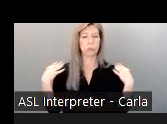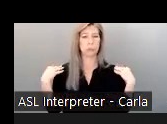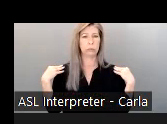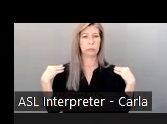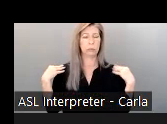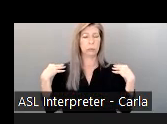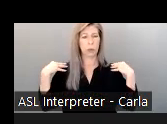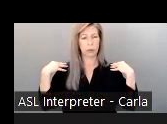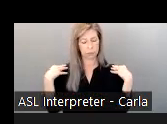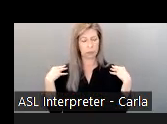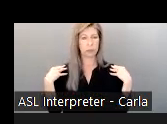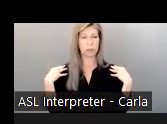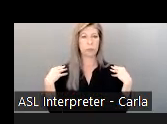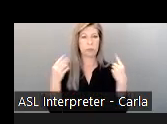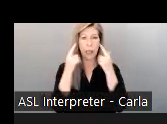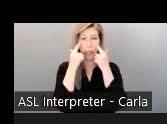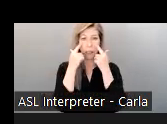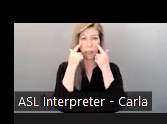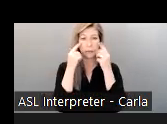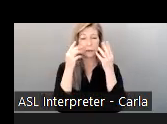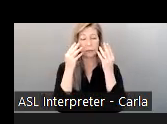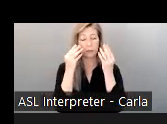soften your eyes,